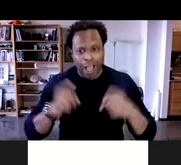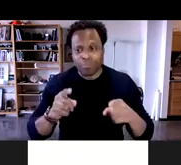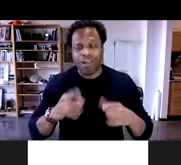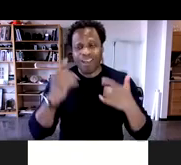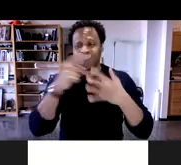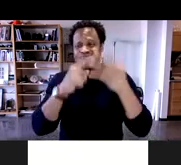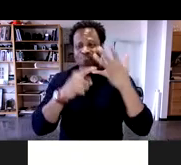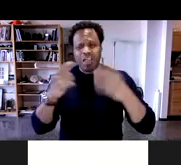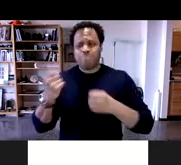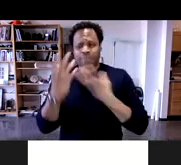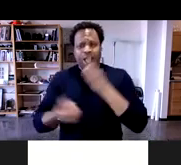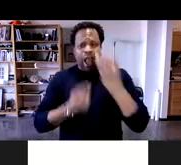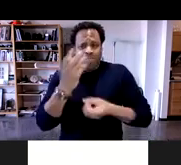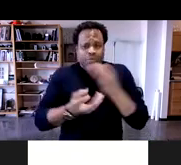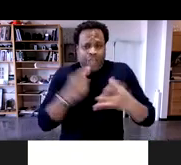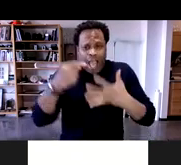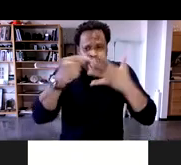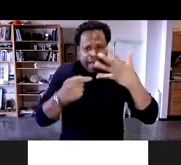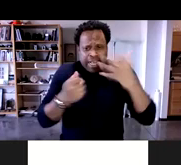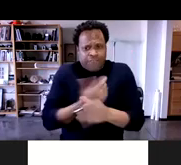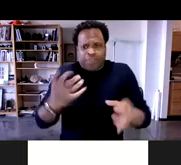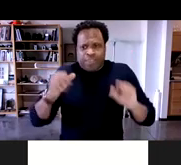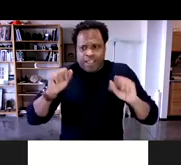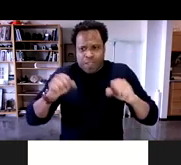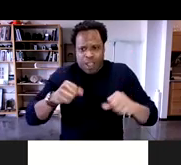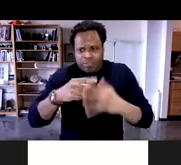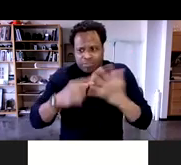It's important for you to know